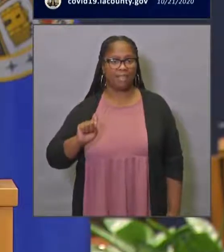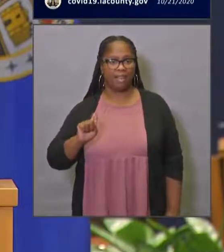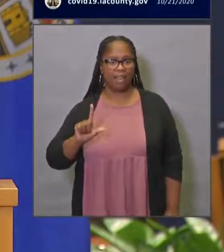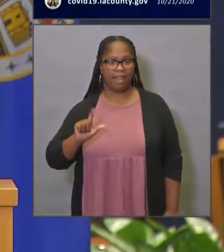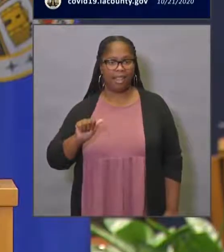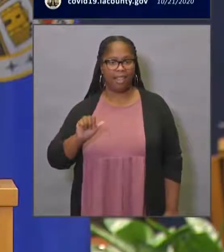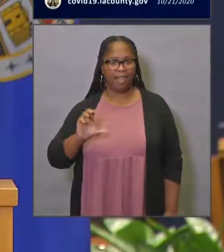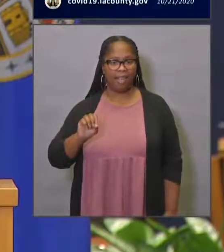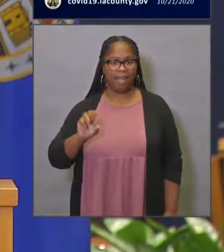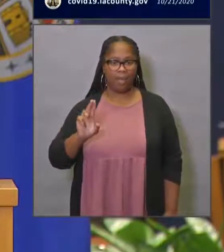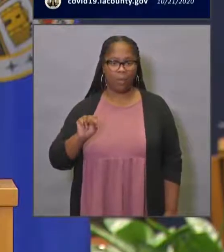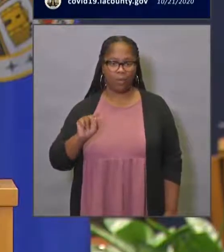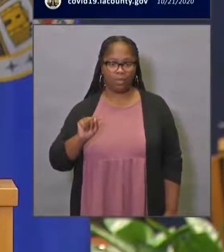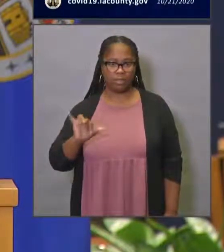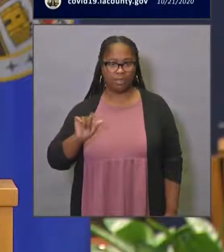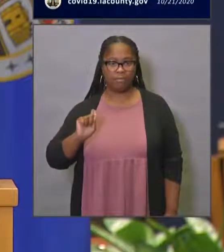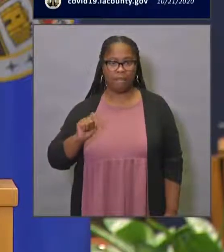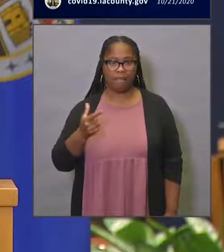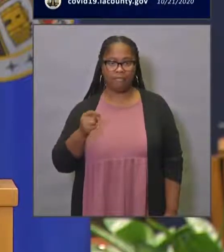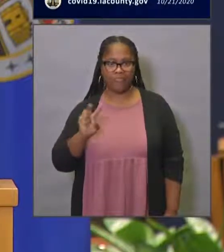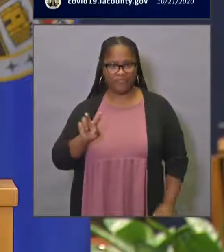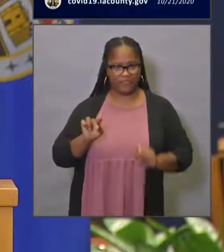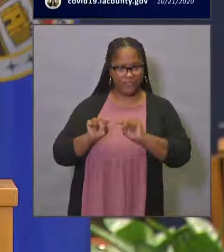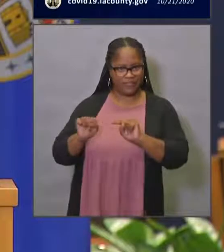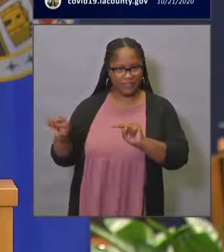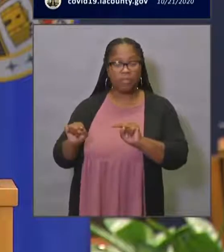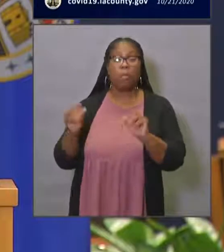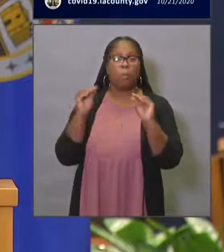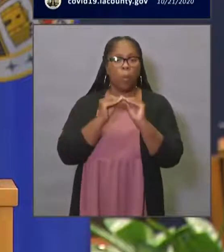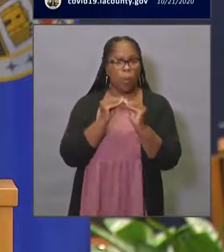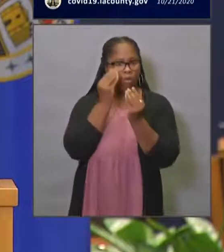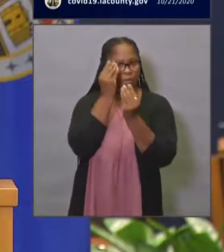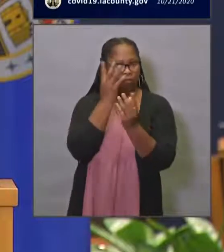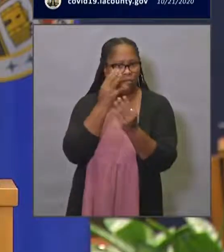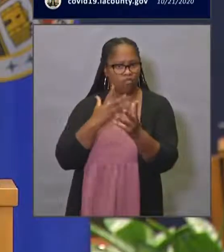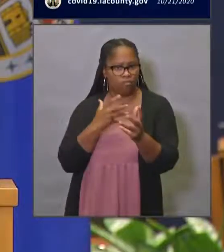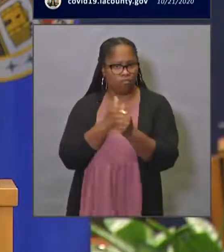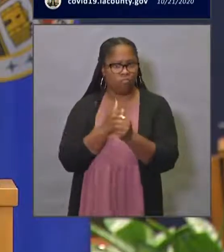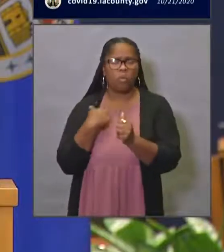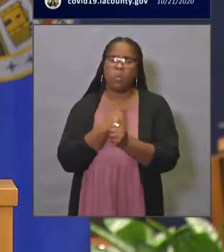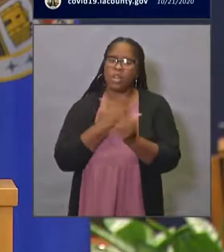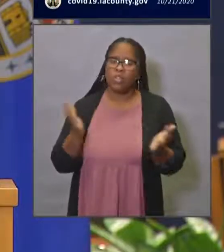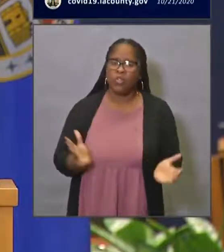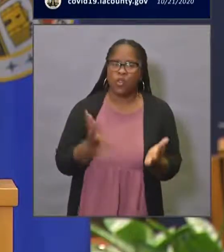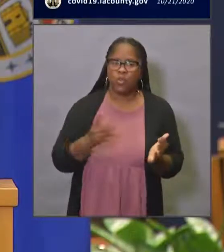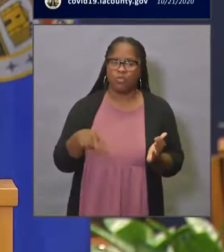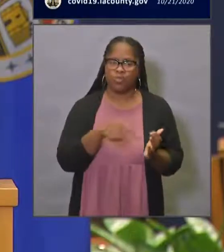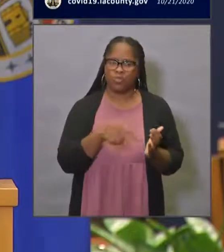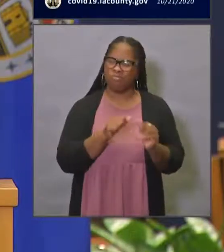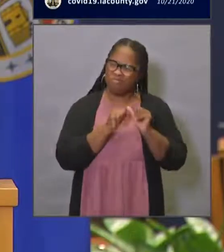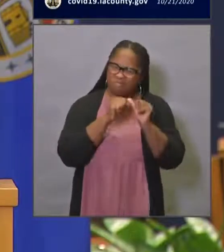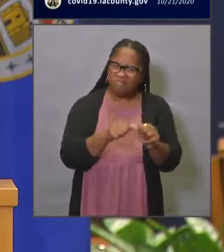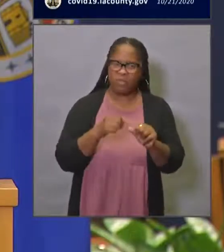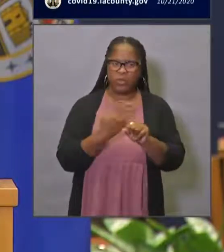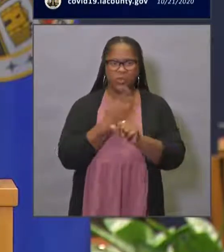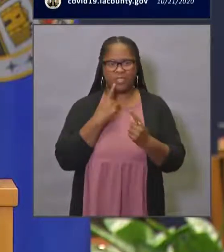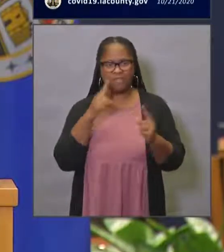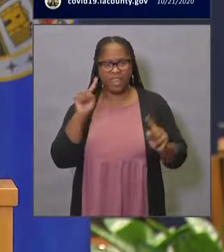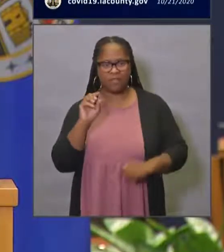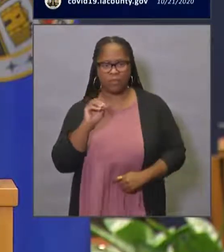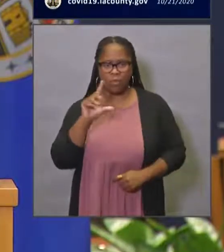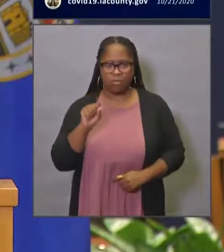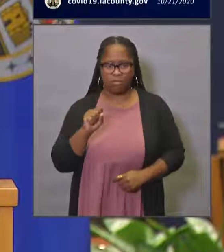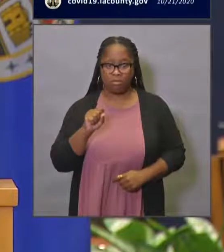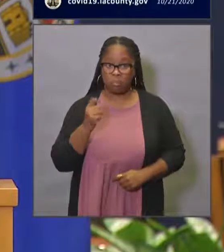covid19.lacounty.gov for the latest updates. We encourage community members to continually use the tools we know are effective. Wear your